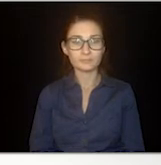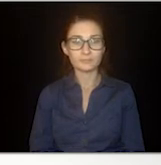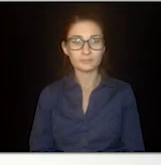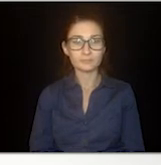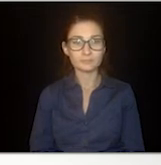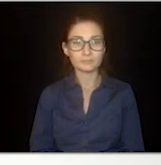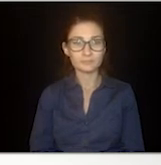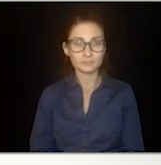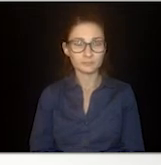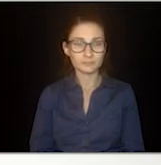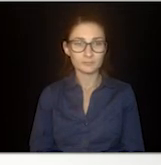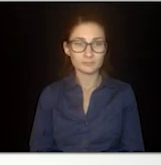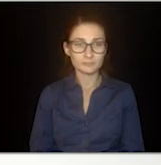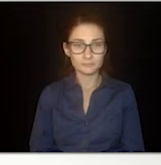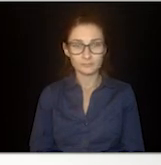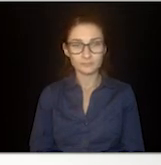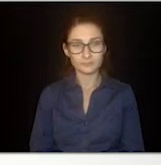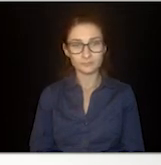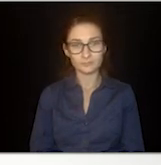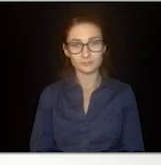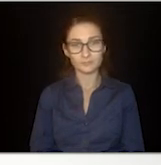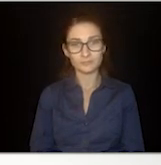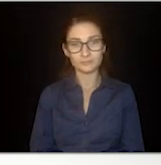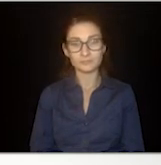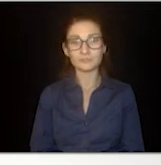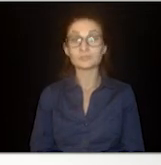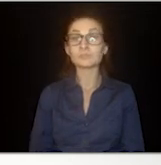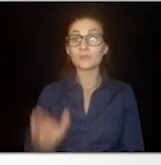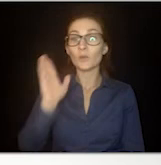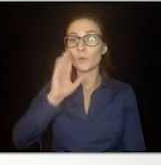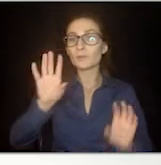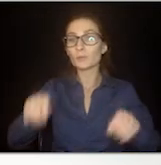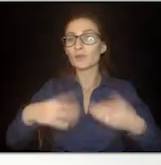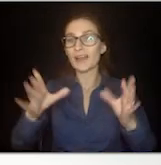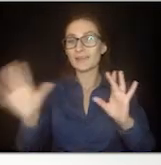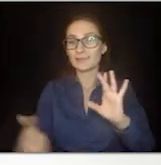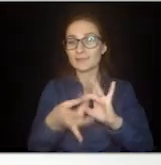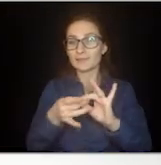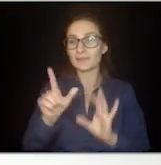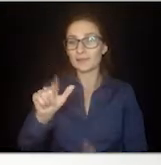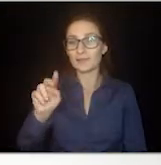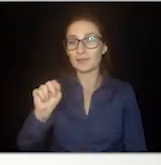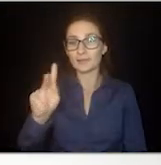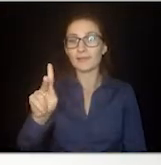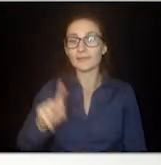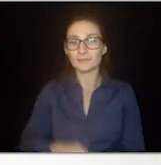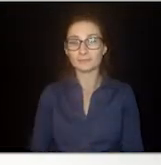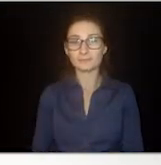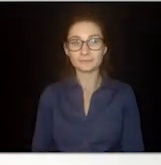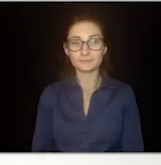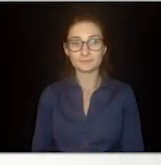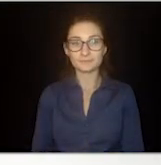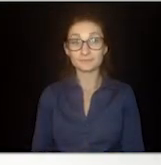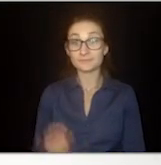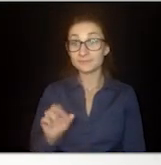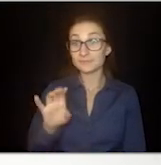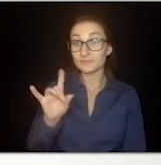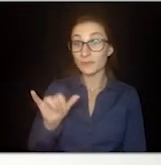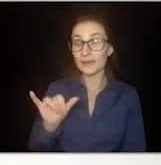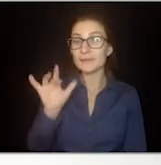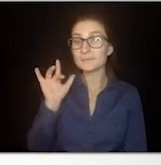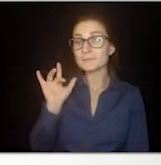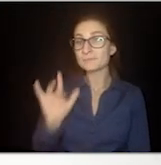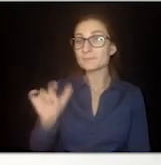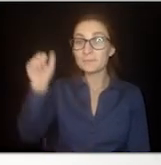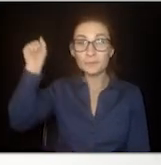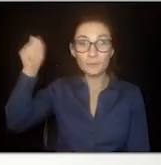And these videos are all on YouTube. Yeah, these are all, and May. you'll Hair have routine, links. They all have Function links. level. Freddie